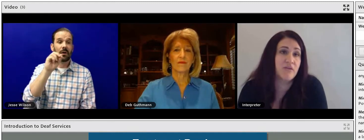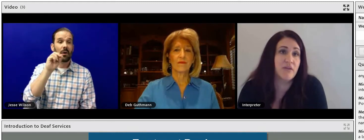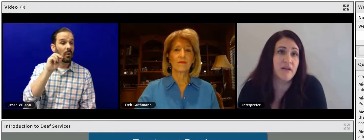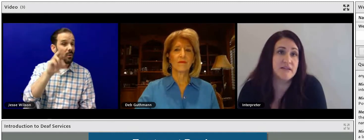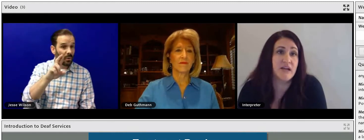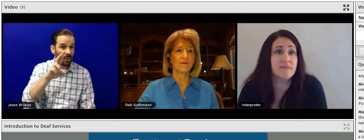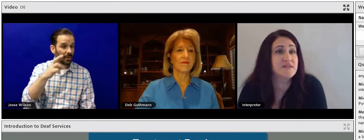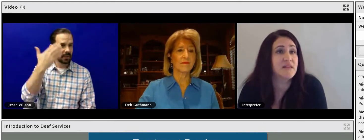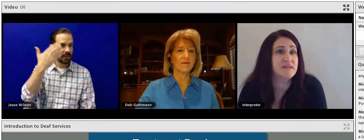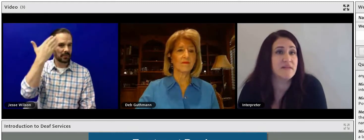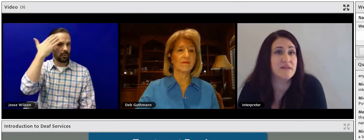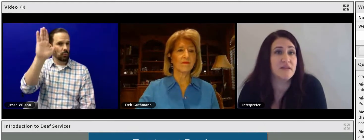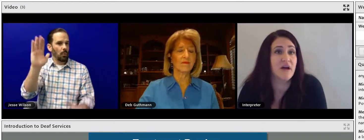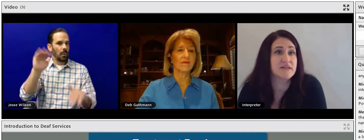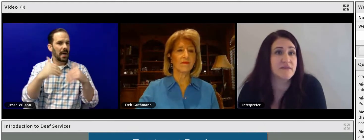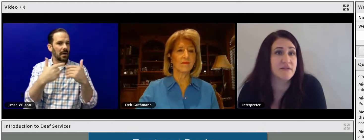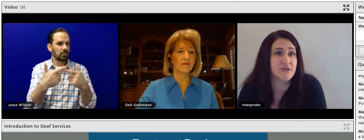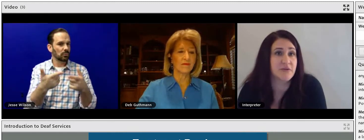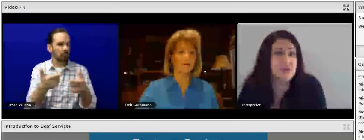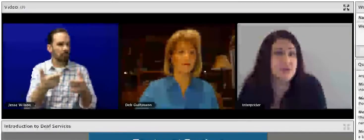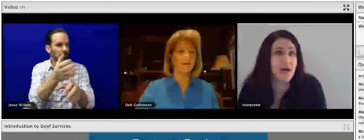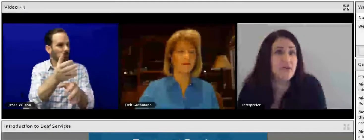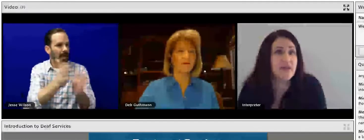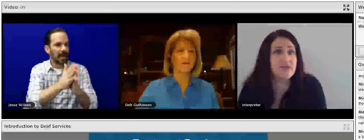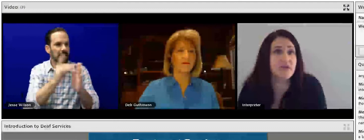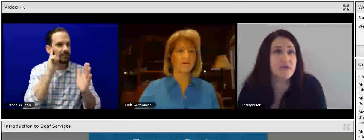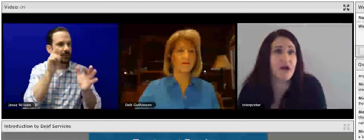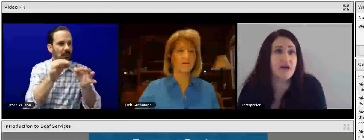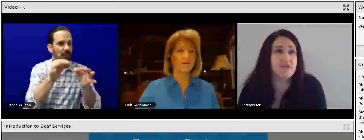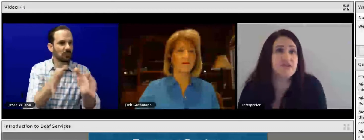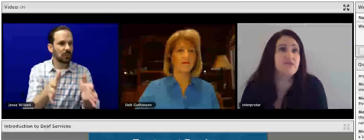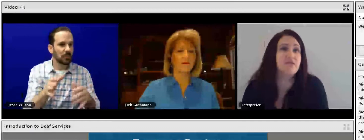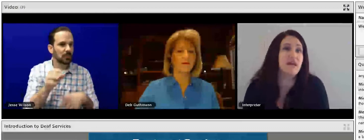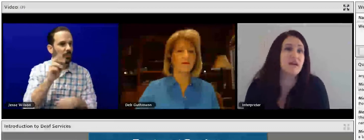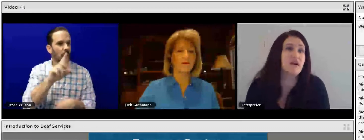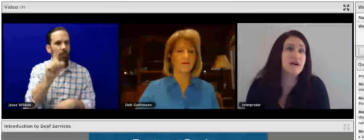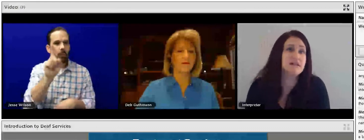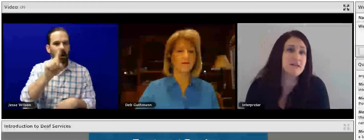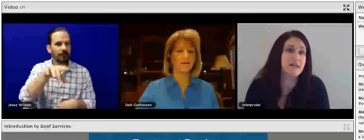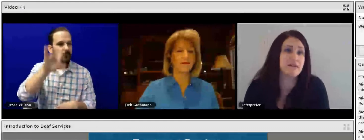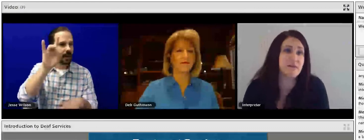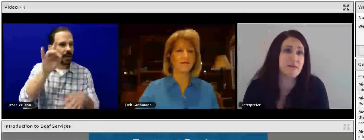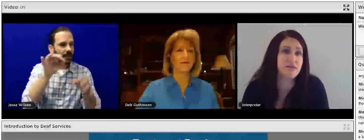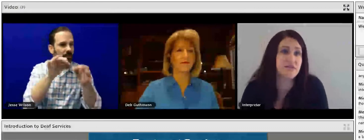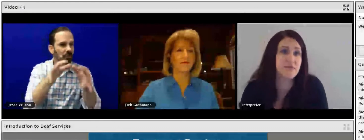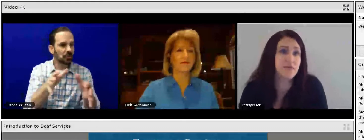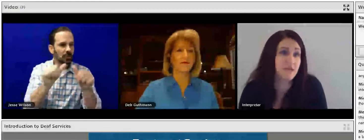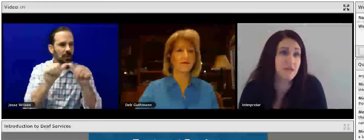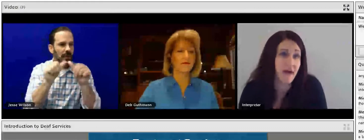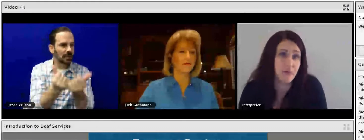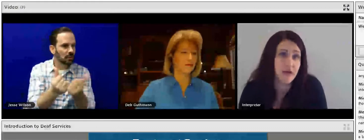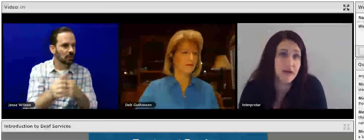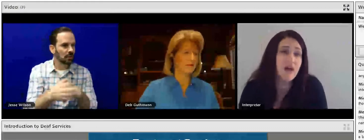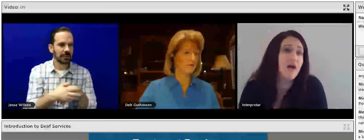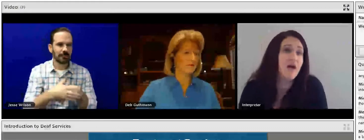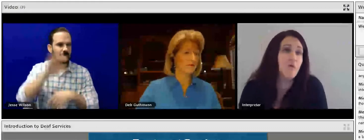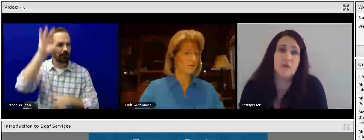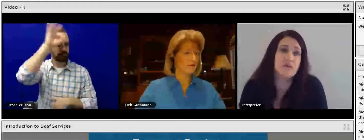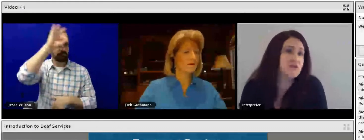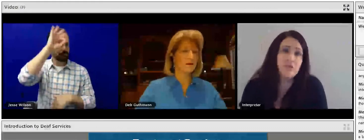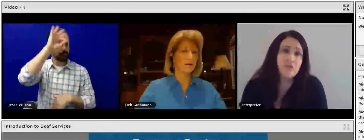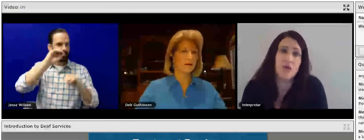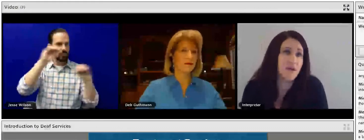them. A lot of times they say that the cost of an interpreter is too high, or they don't even know how to get in contact with an interpreter to